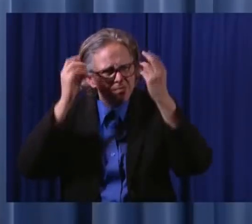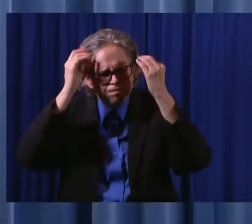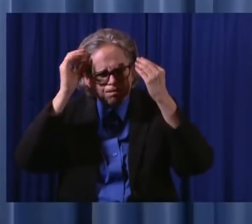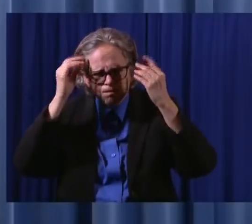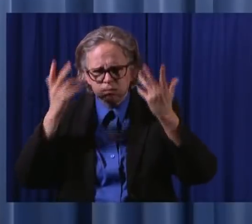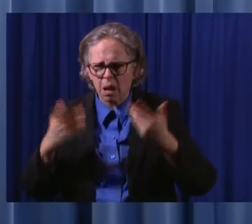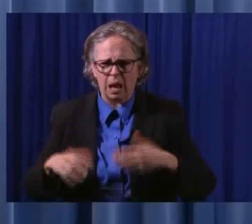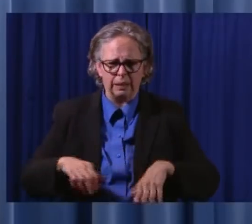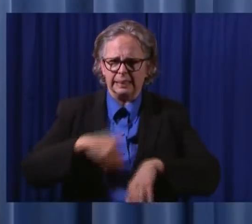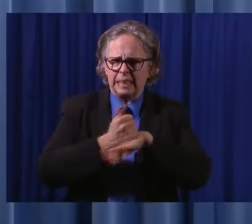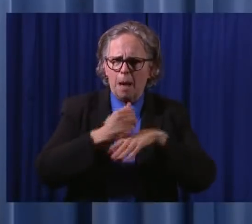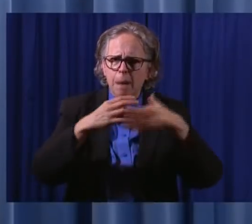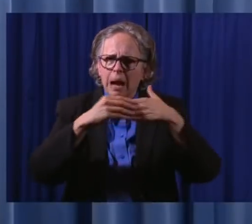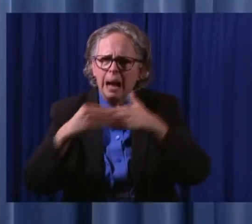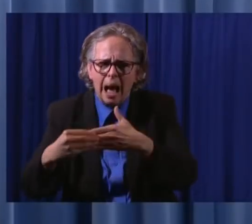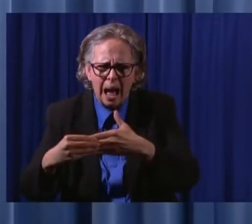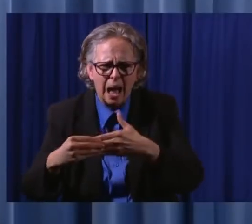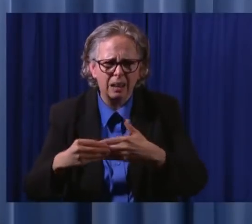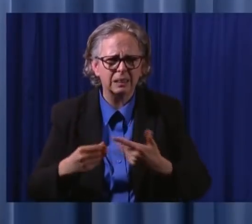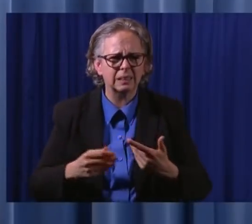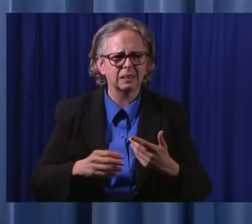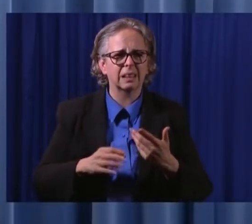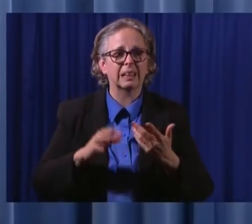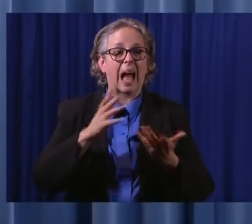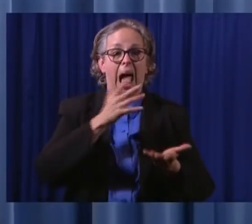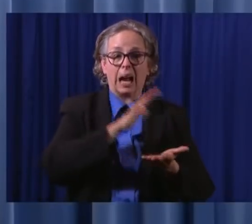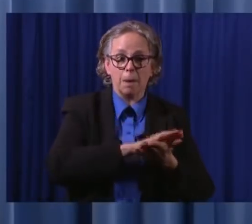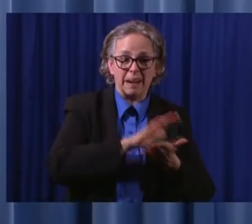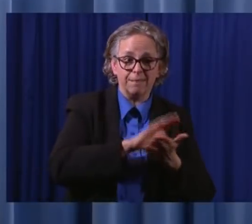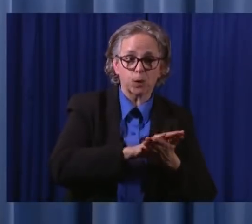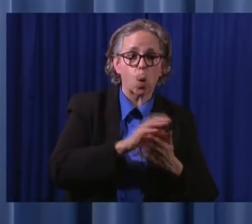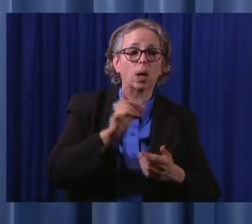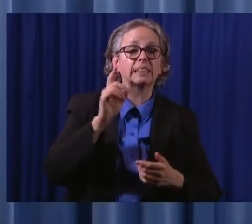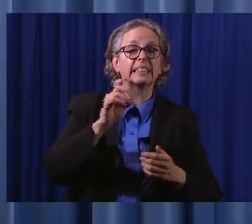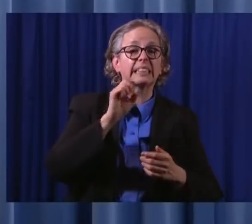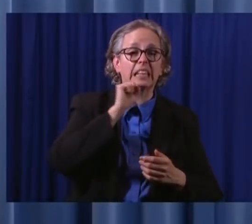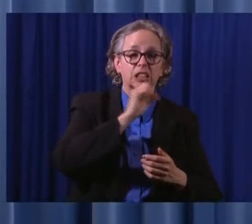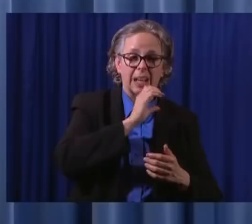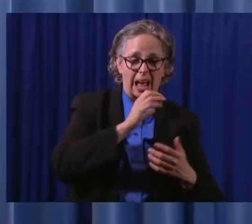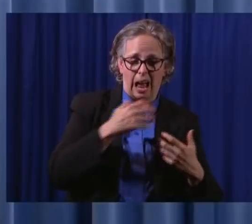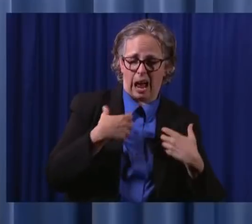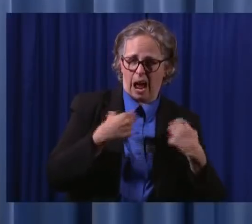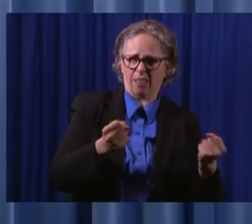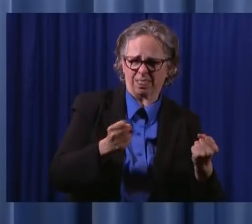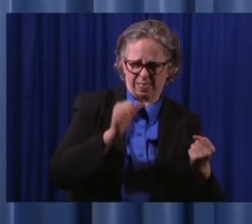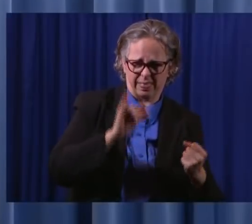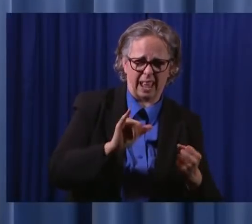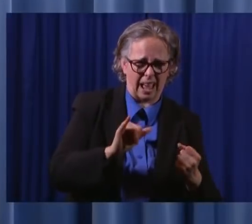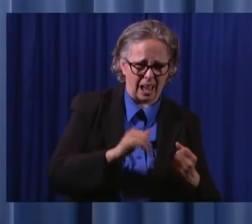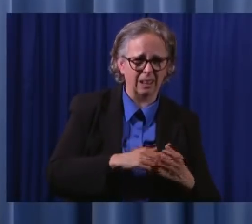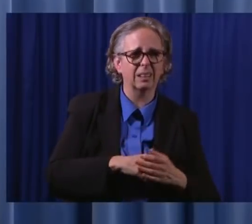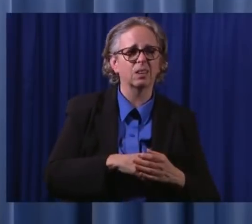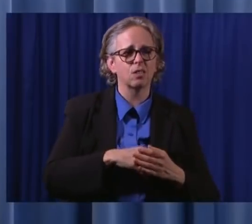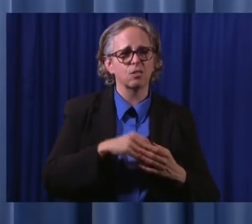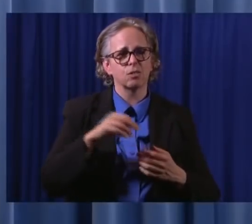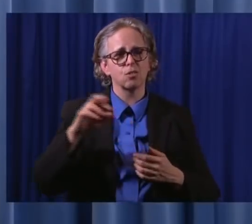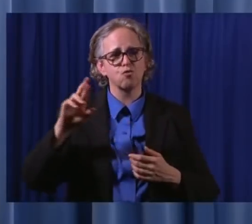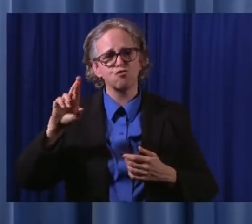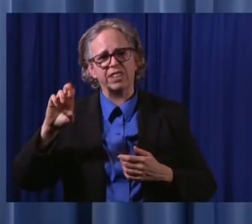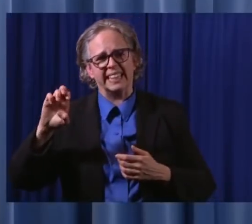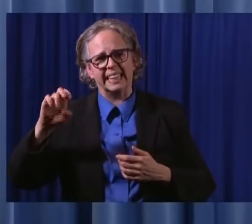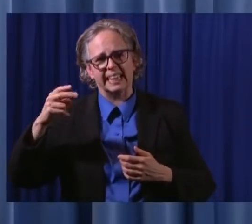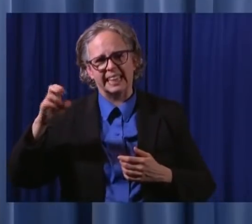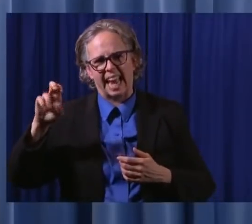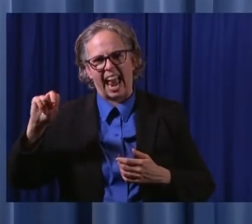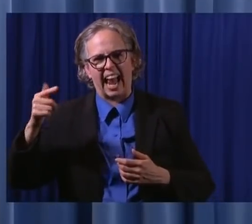jointly developed by the Academy for Senior Health Sciences, Leading Age Ohio, the Ohio Assisted Living Association, the